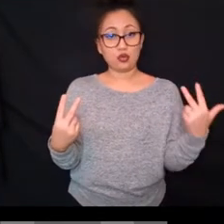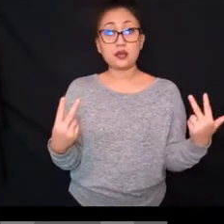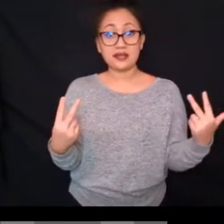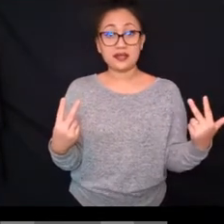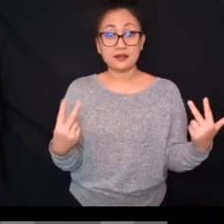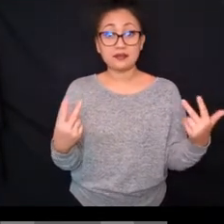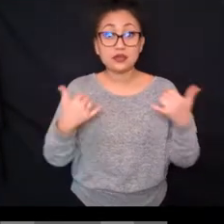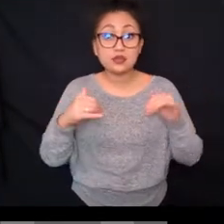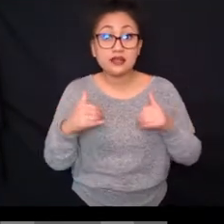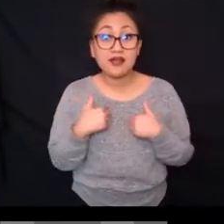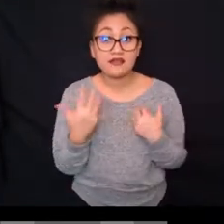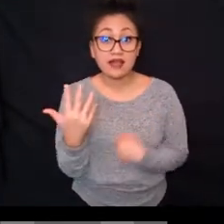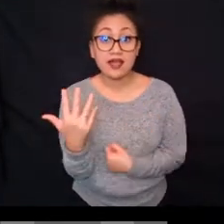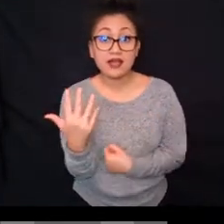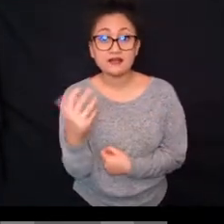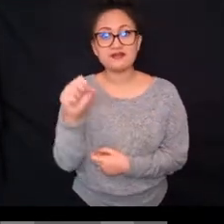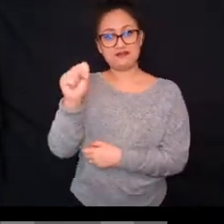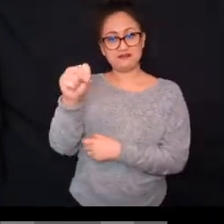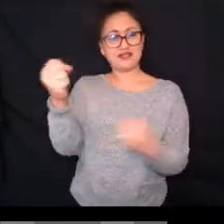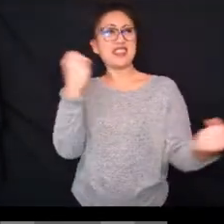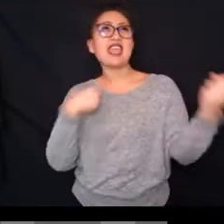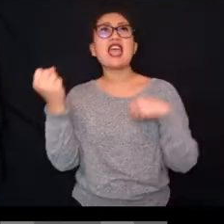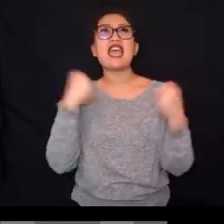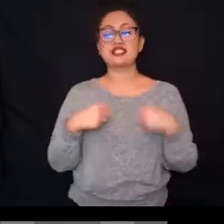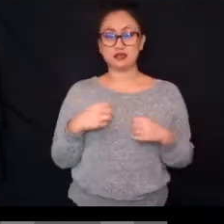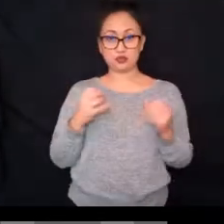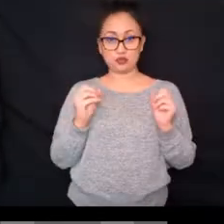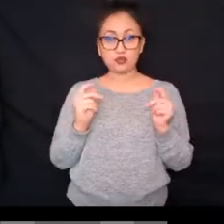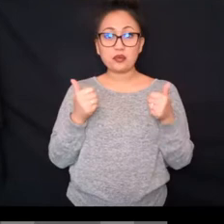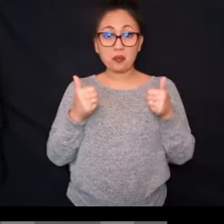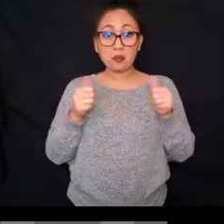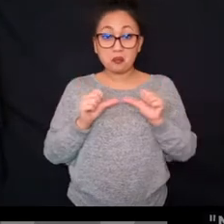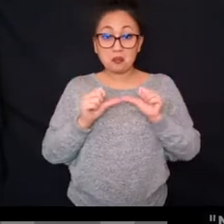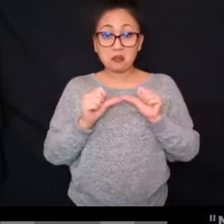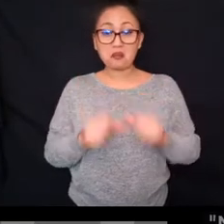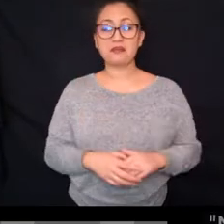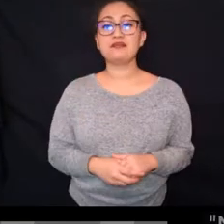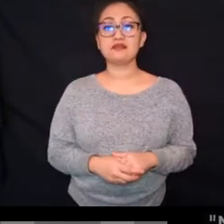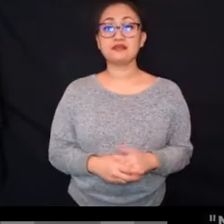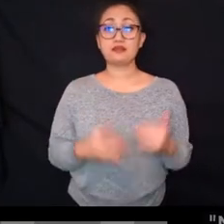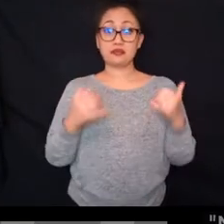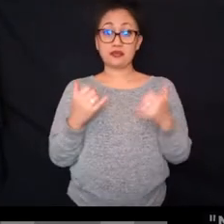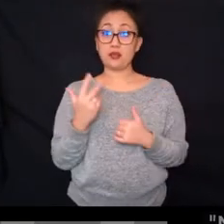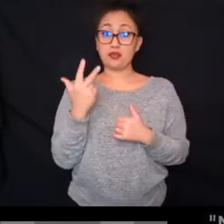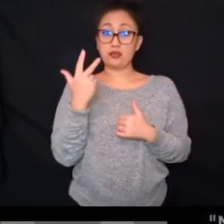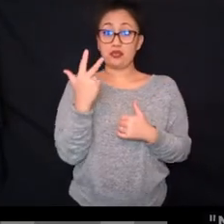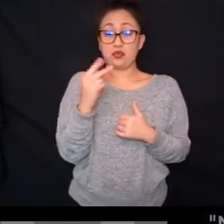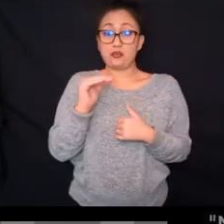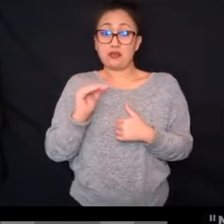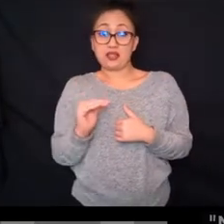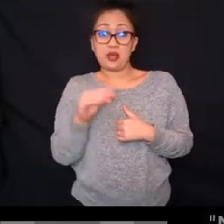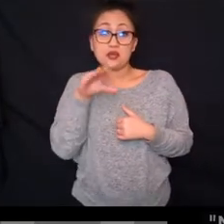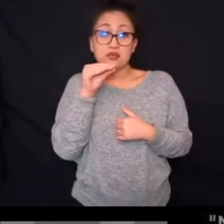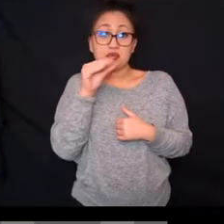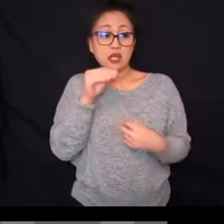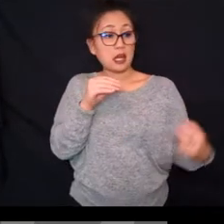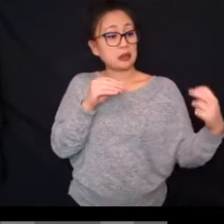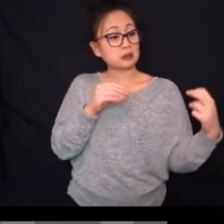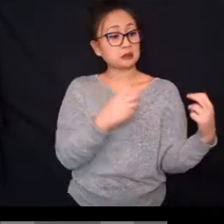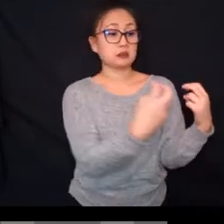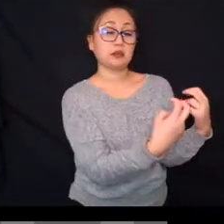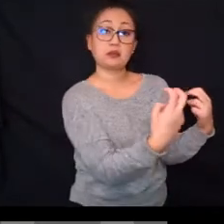Do you still have 5? Yes. Keep up with them. Now 3 little ducklings clung close in the nest.